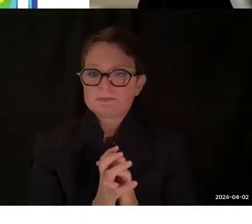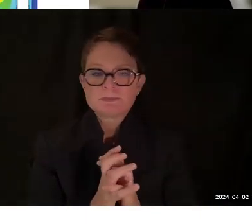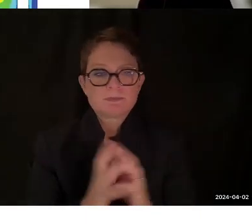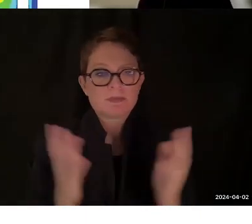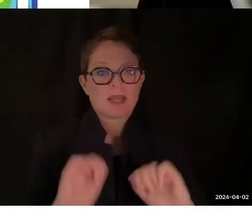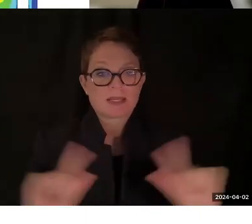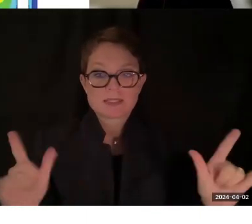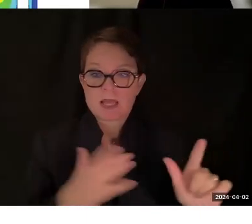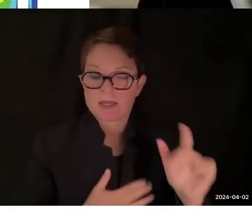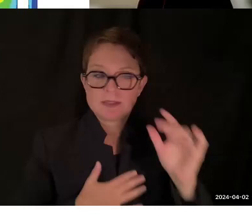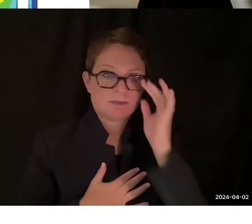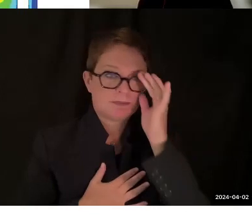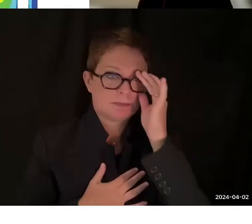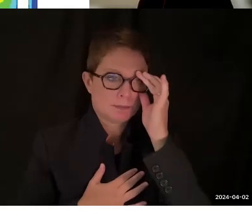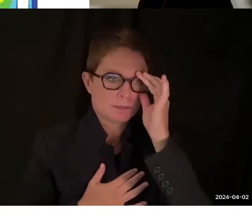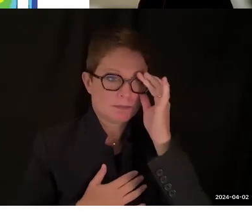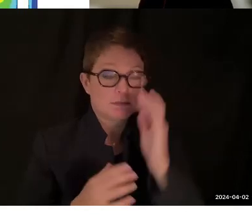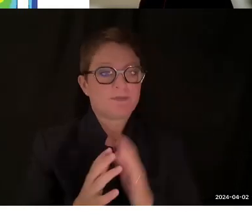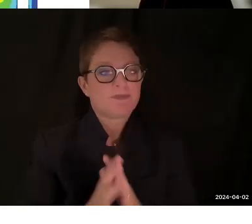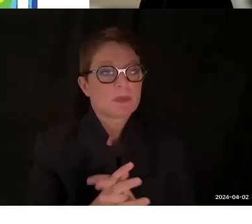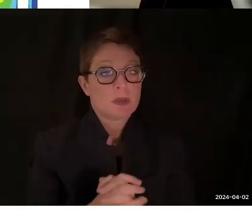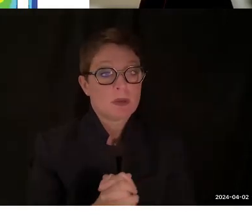Next slide, please.